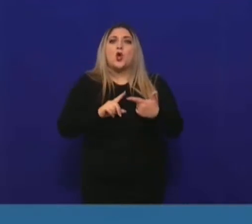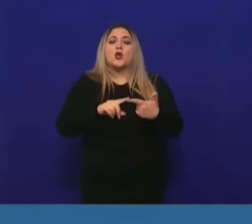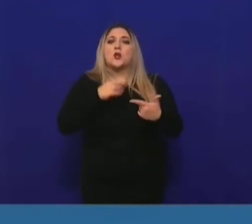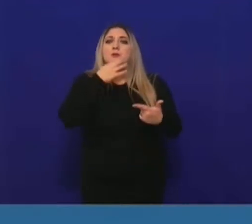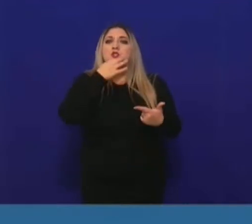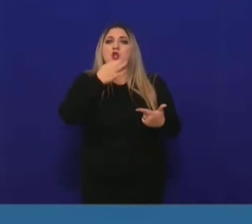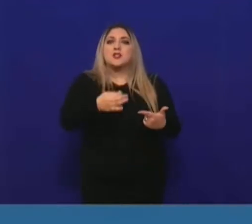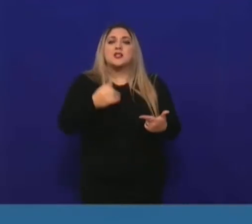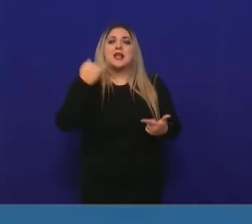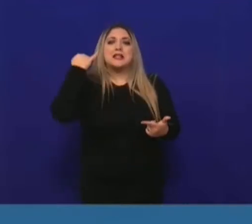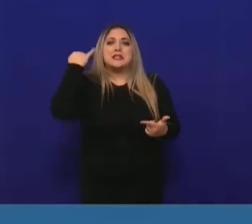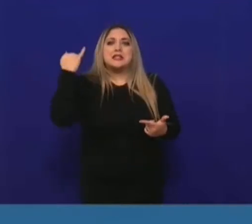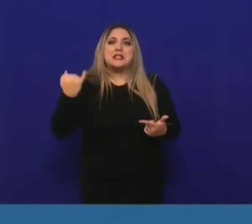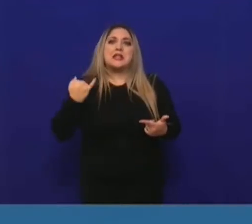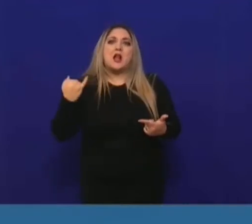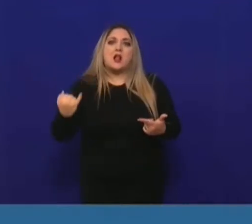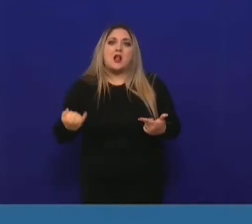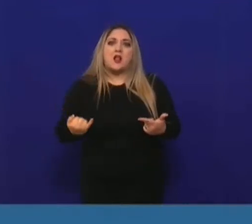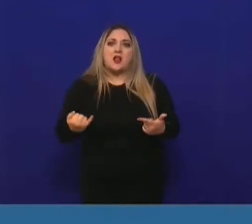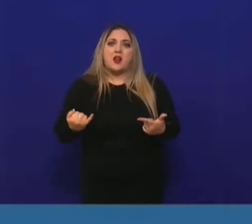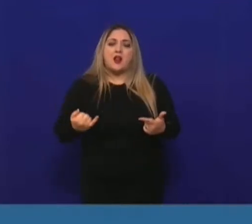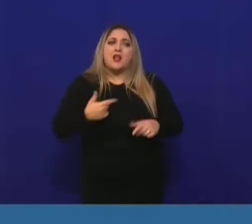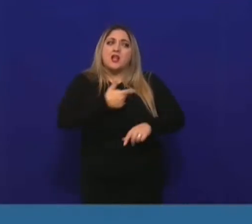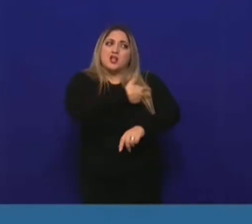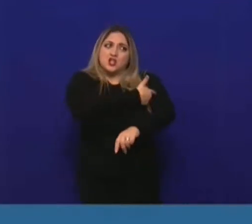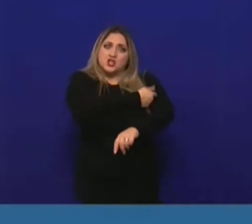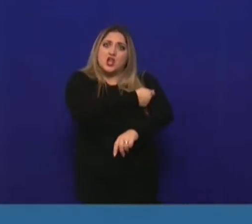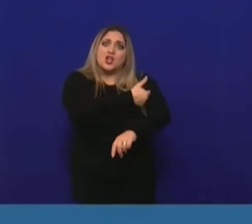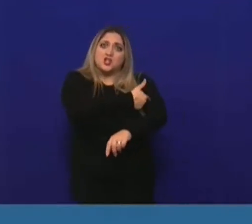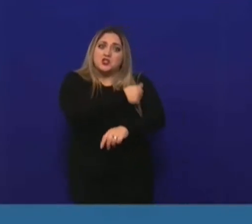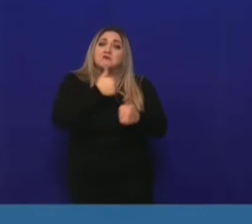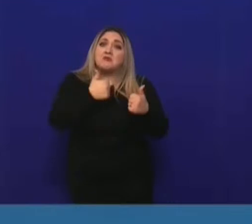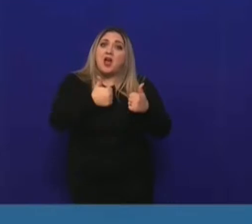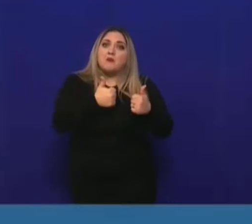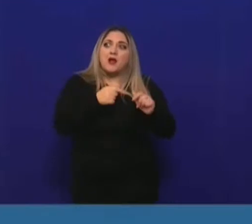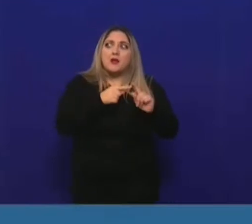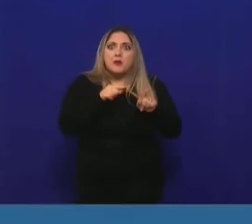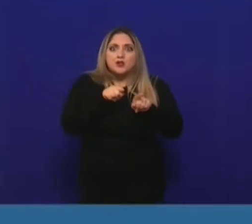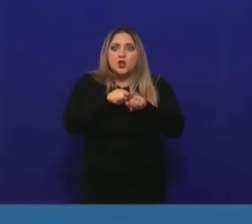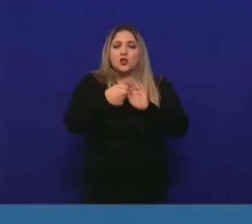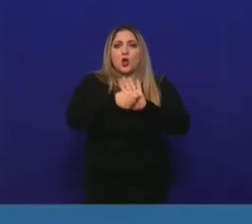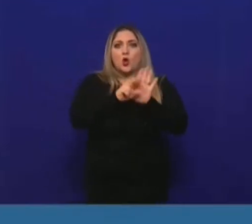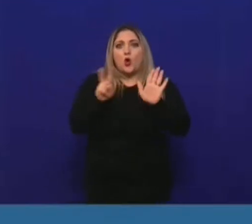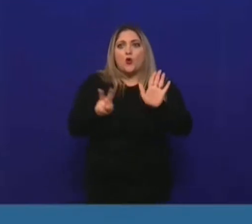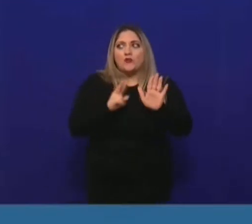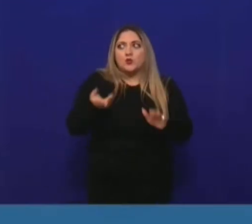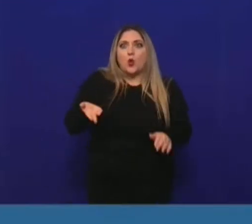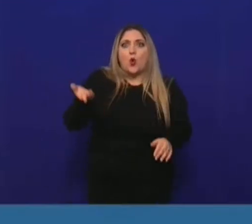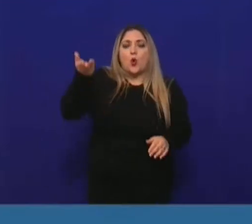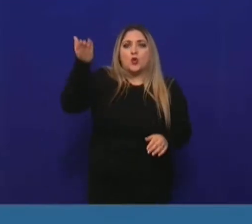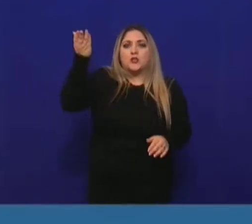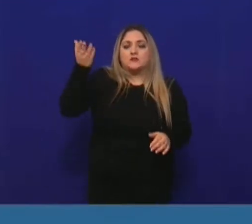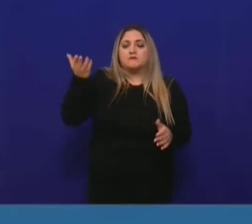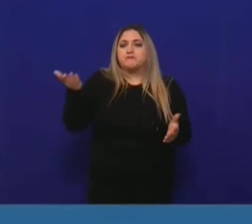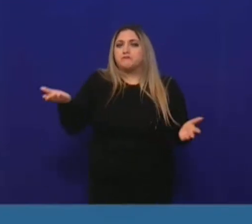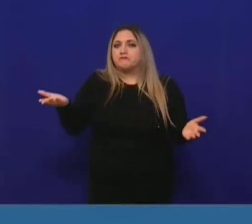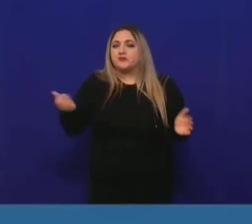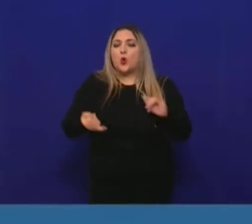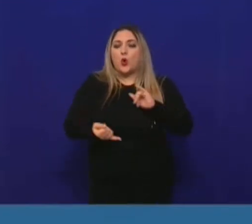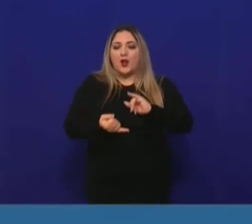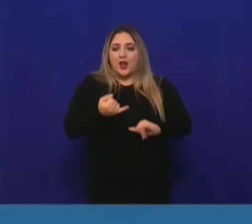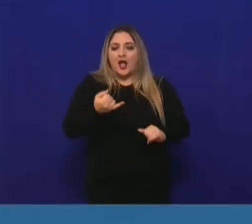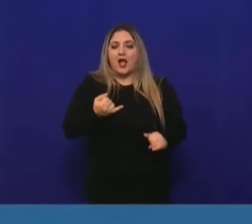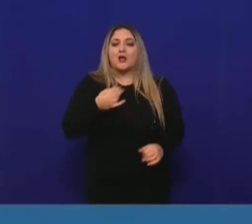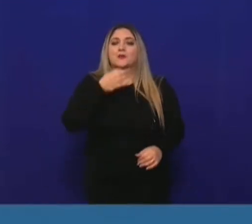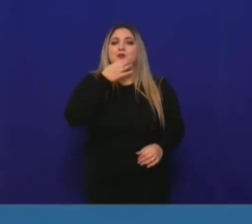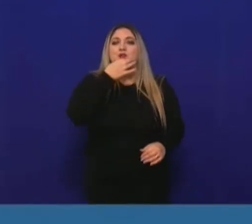tajjeb fil-vaksin imma sorta qed ikollhom żieda ta' każi pożittivi. U l-ħar mistoqsija x'qed insaqsik. L-MUT qalet